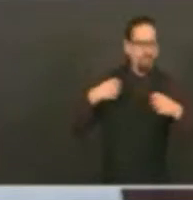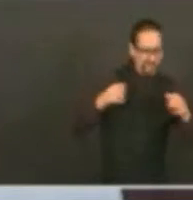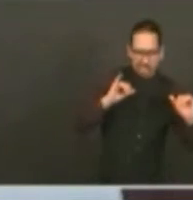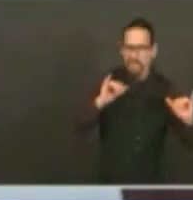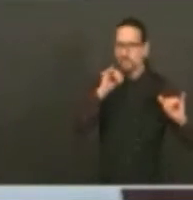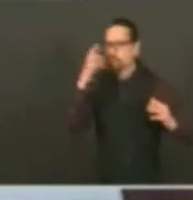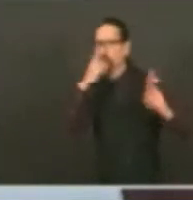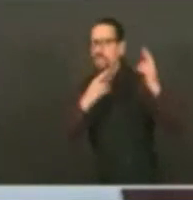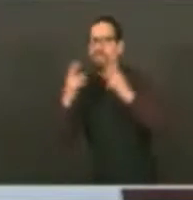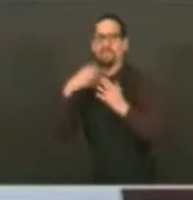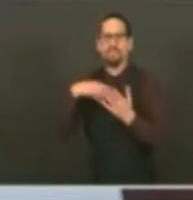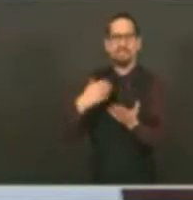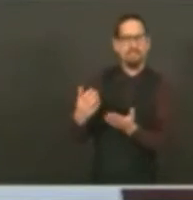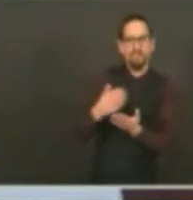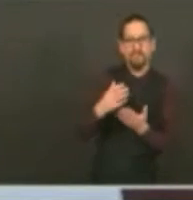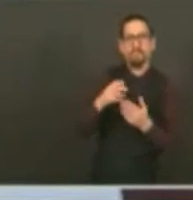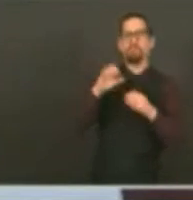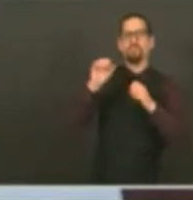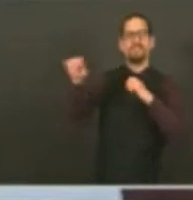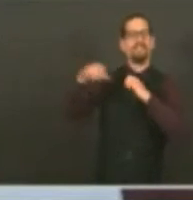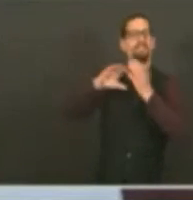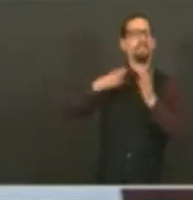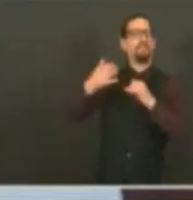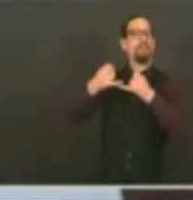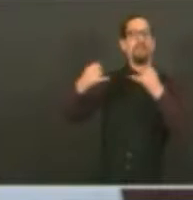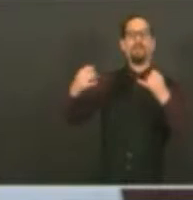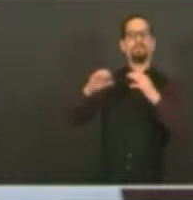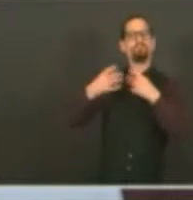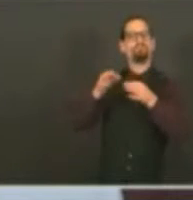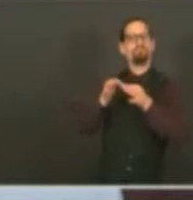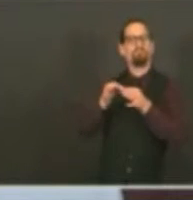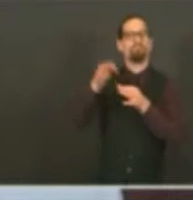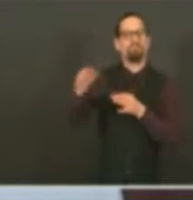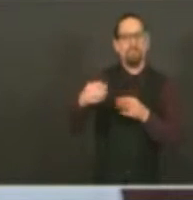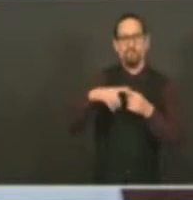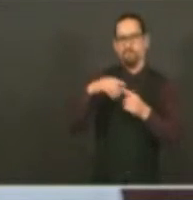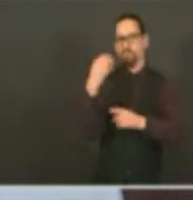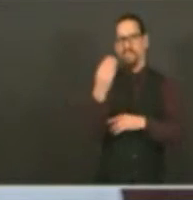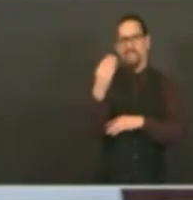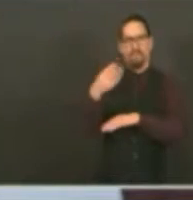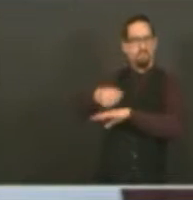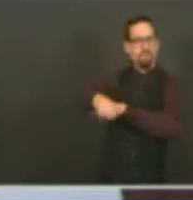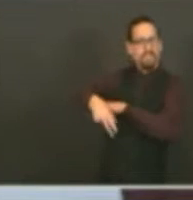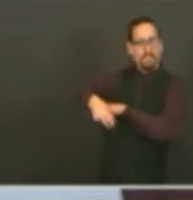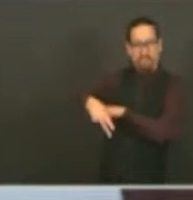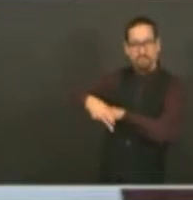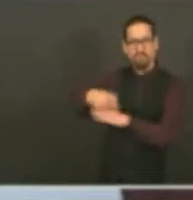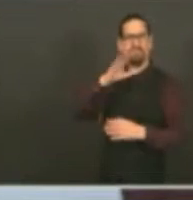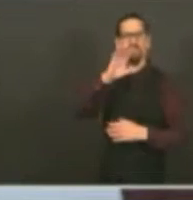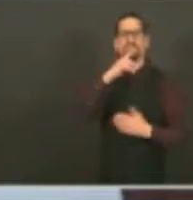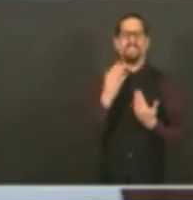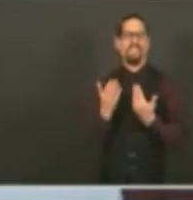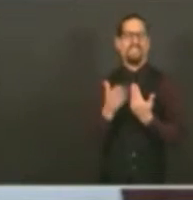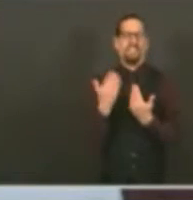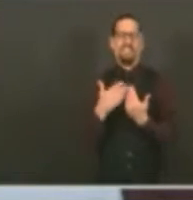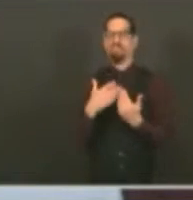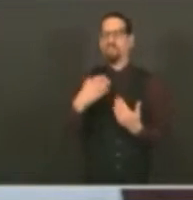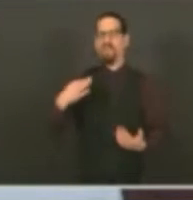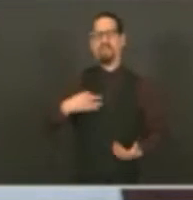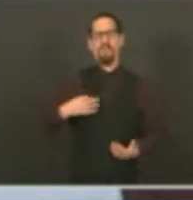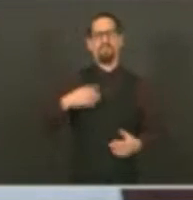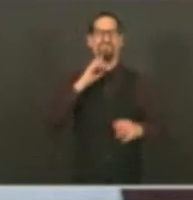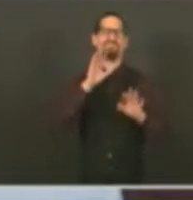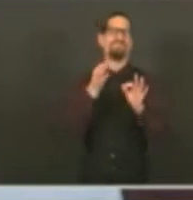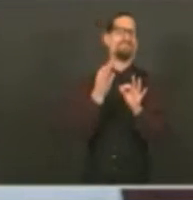deadline. You have until midnight Monday. It is a very easy application. It's very simple. Go to